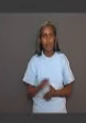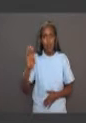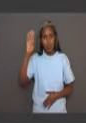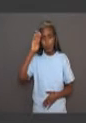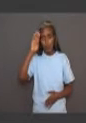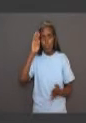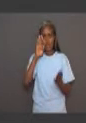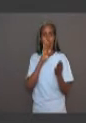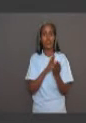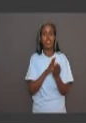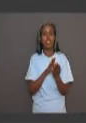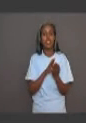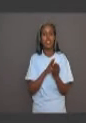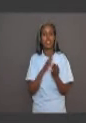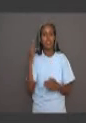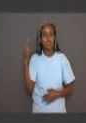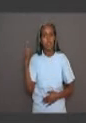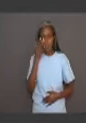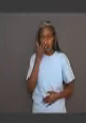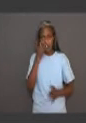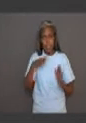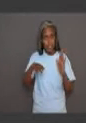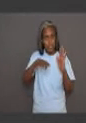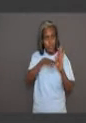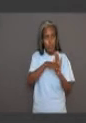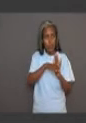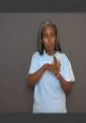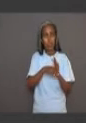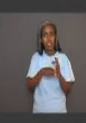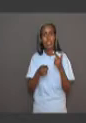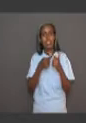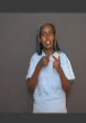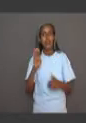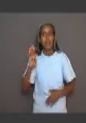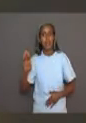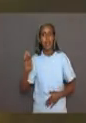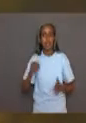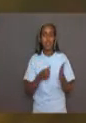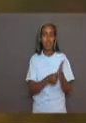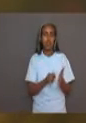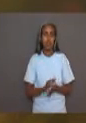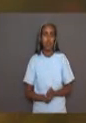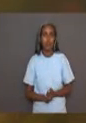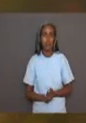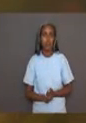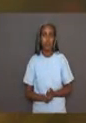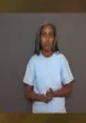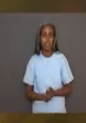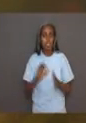Bowley's coefficient is usually denoted by the beta symbol.